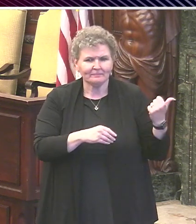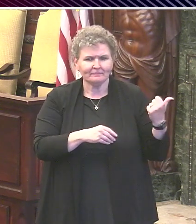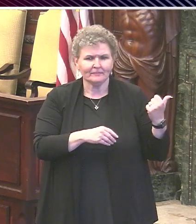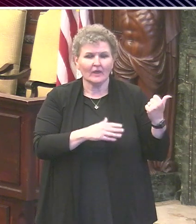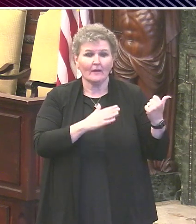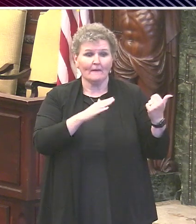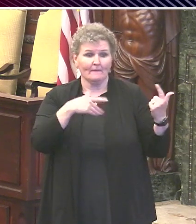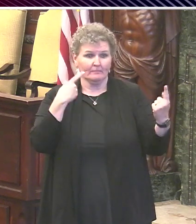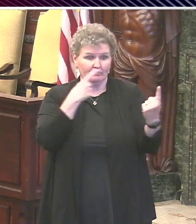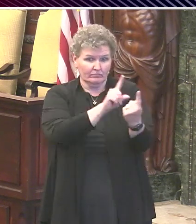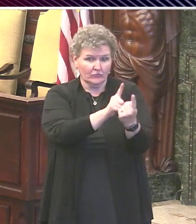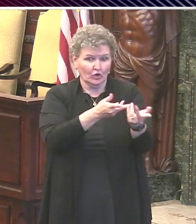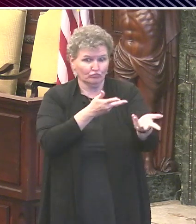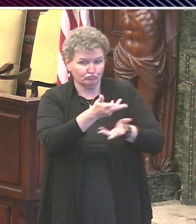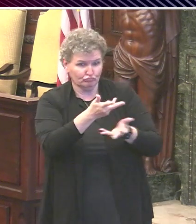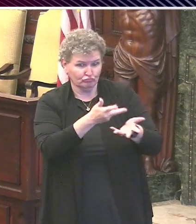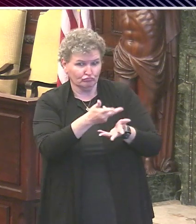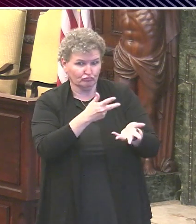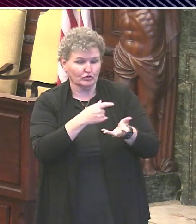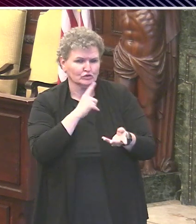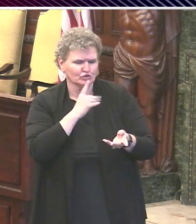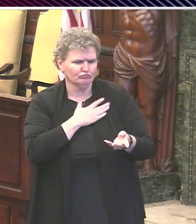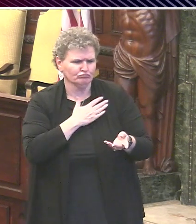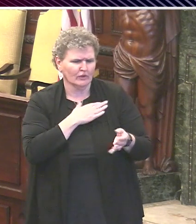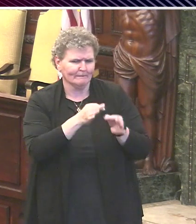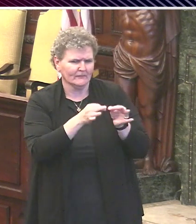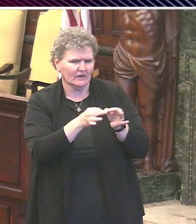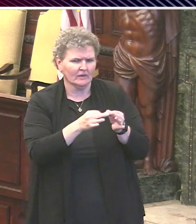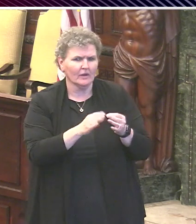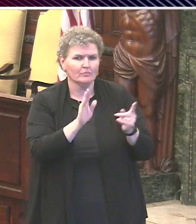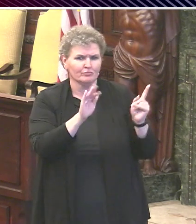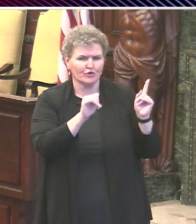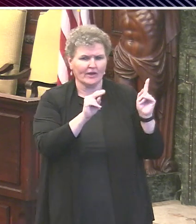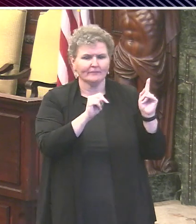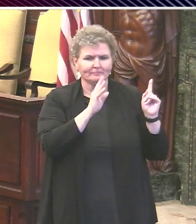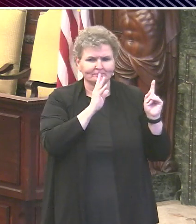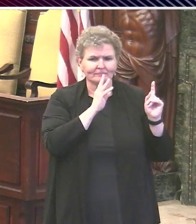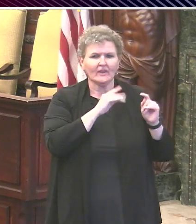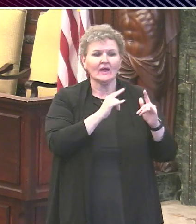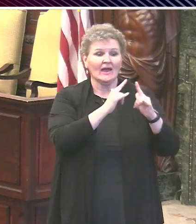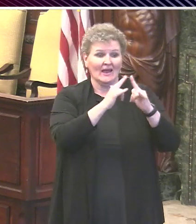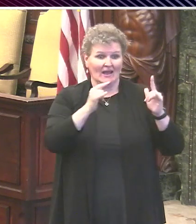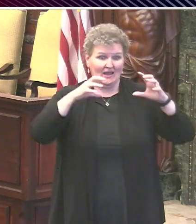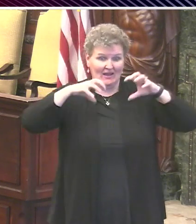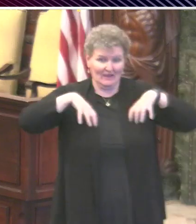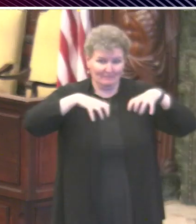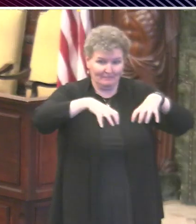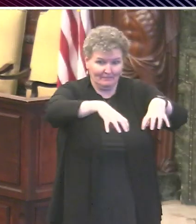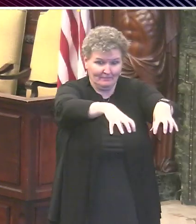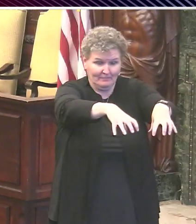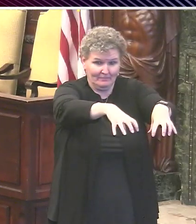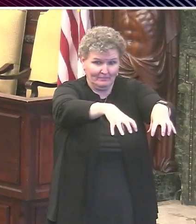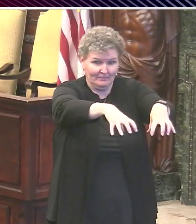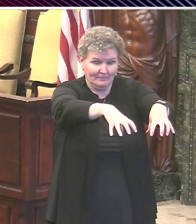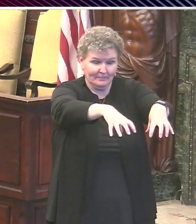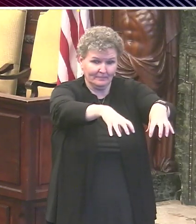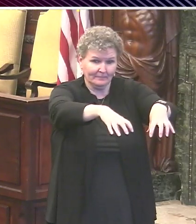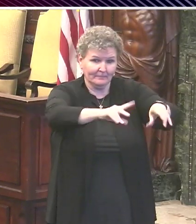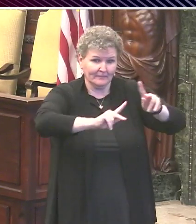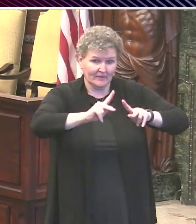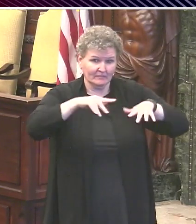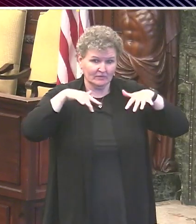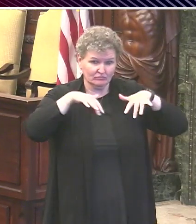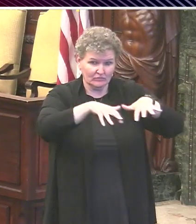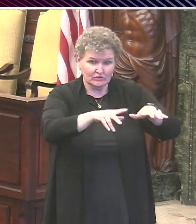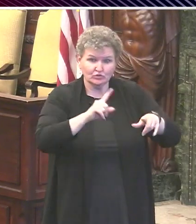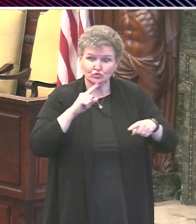Yep. Absolutely. So on encampments, our encampment resolution has been extremely successful when